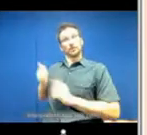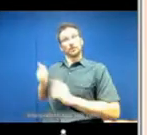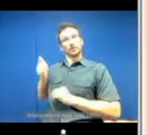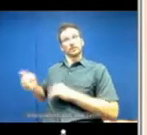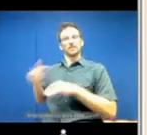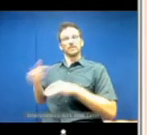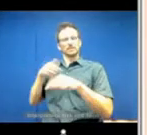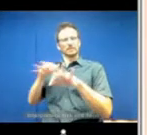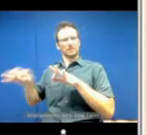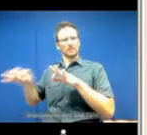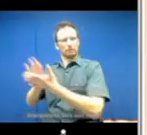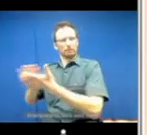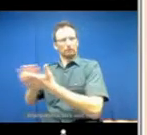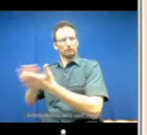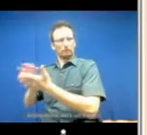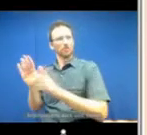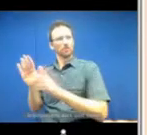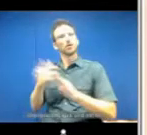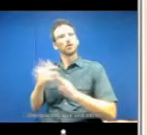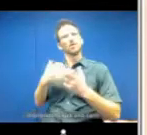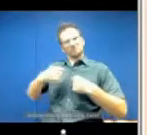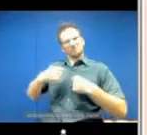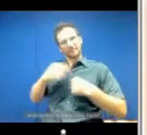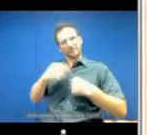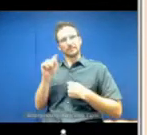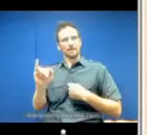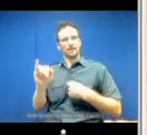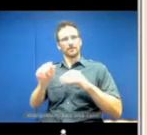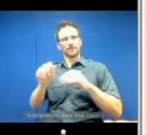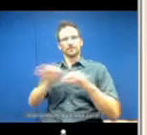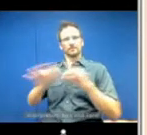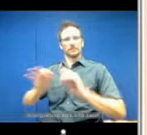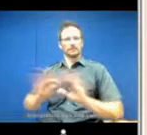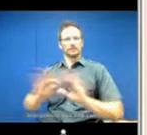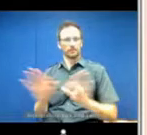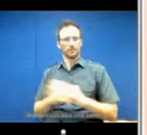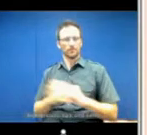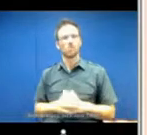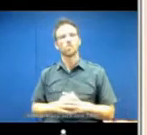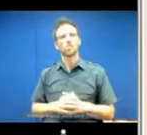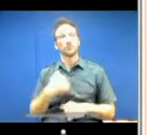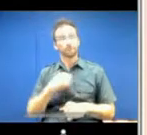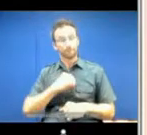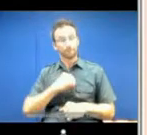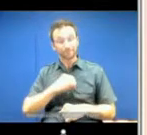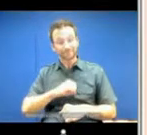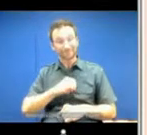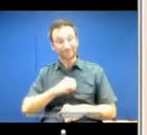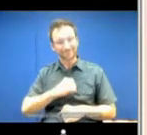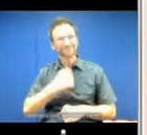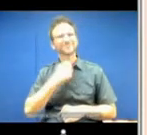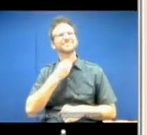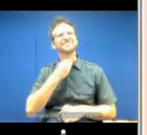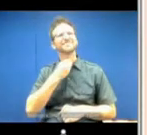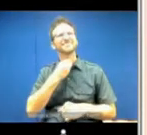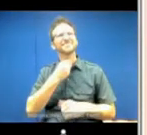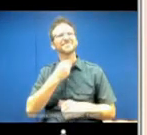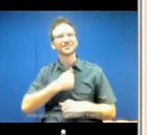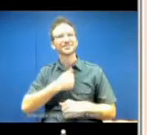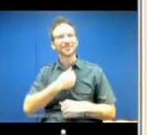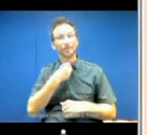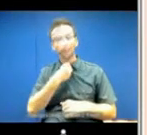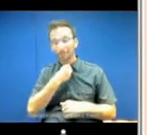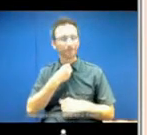a table interpreter myself. And I have had, excuse me, I've had one deposition where I, as